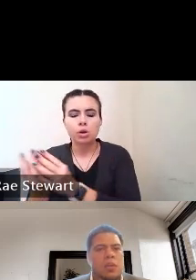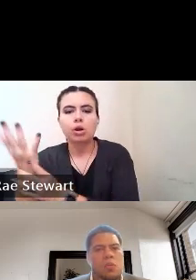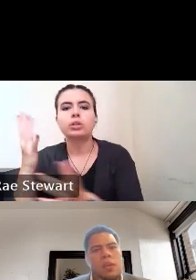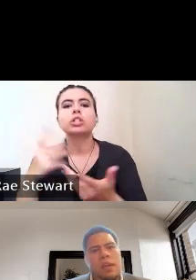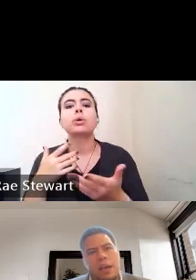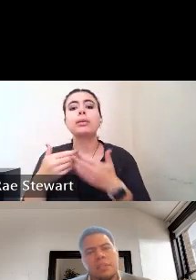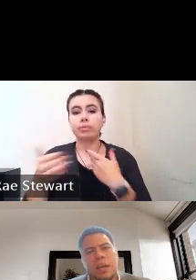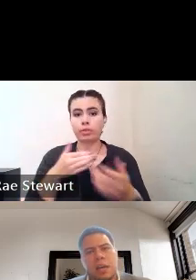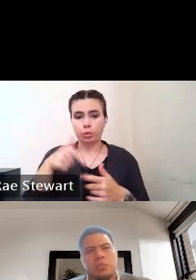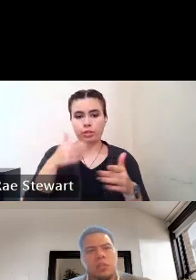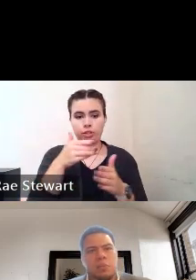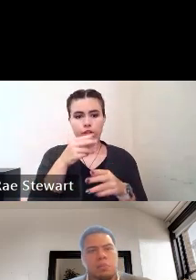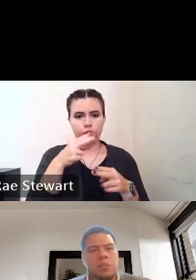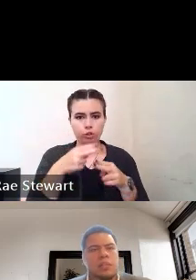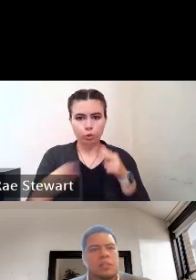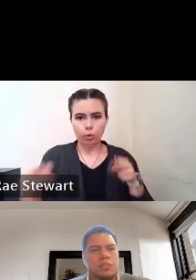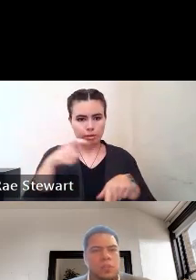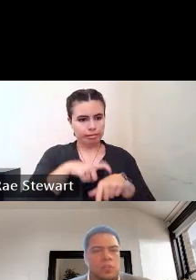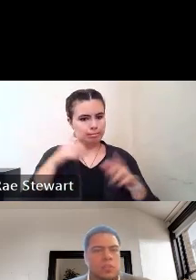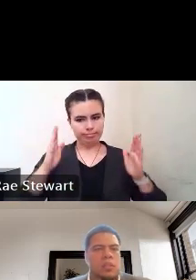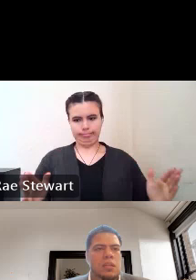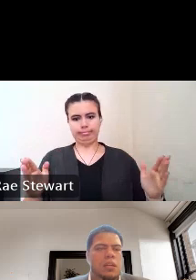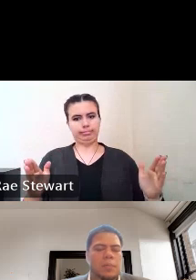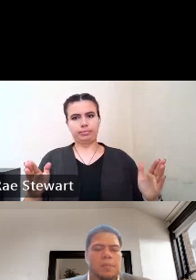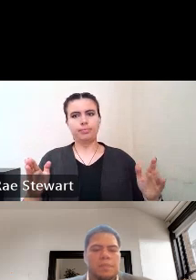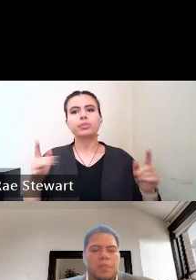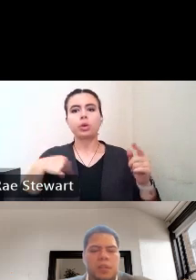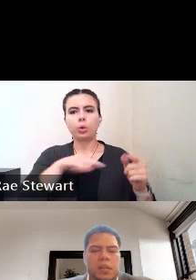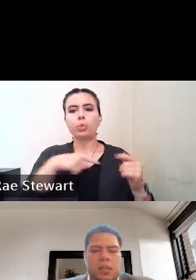runway, we have time to implement this first